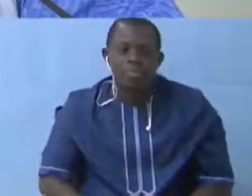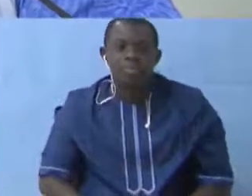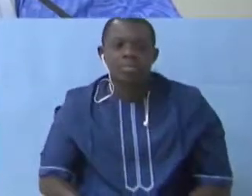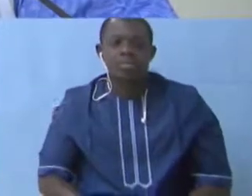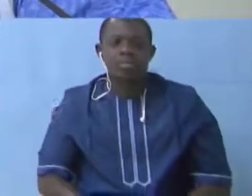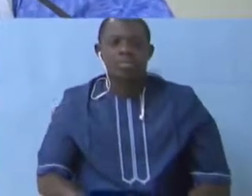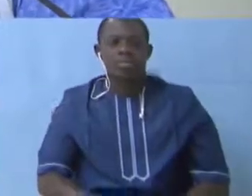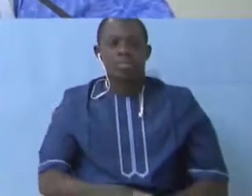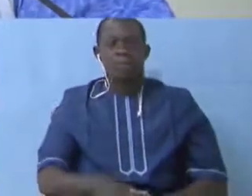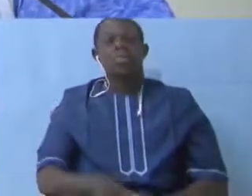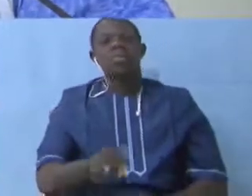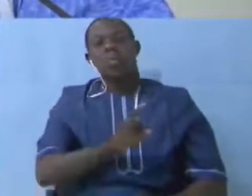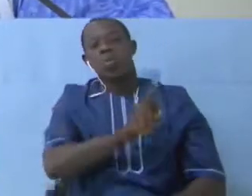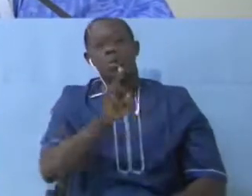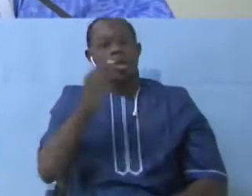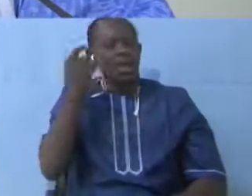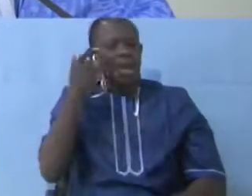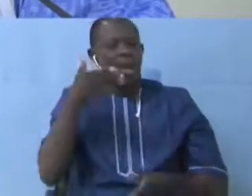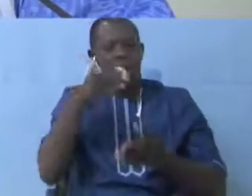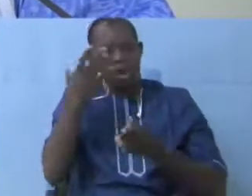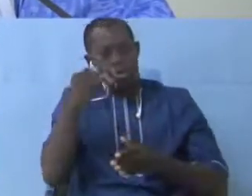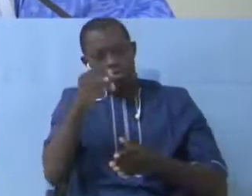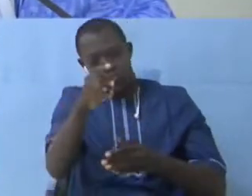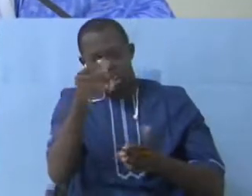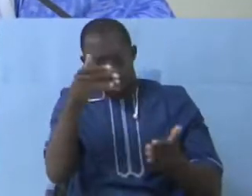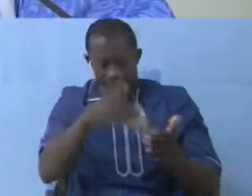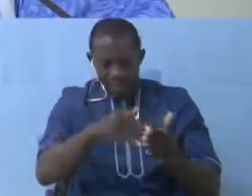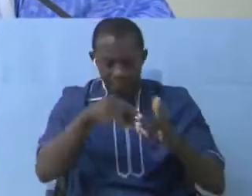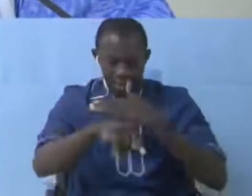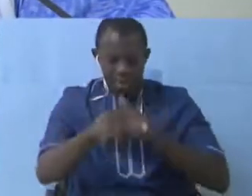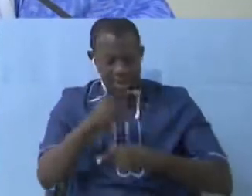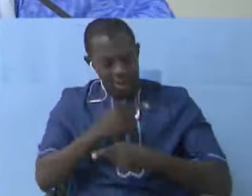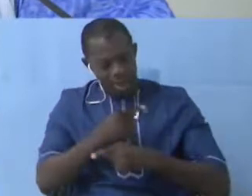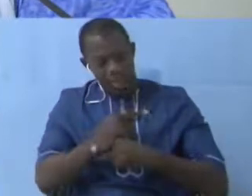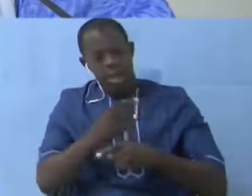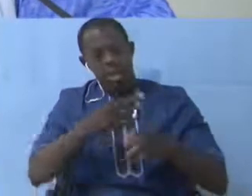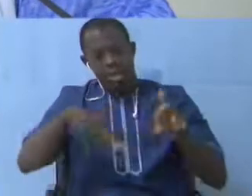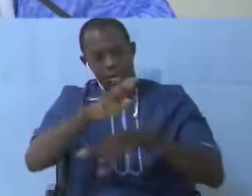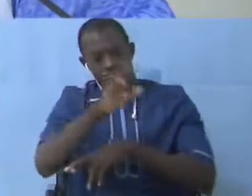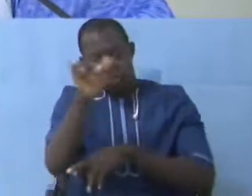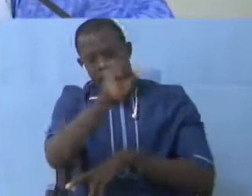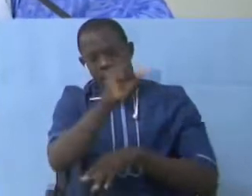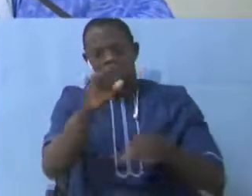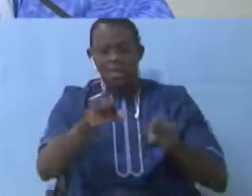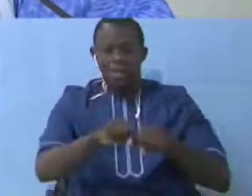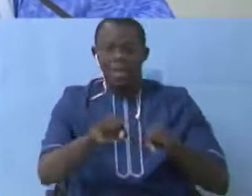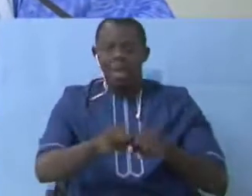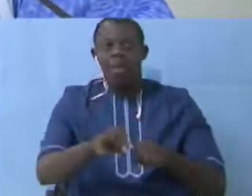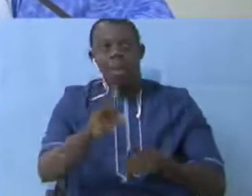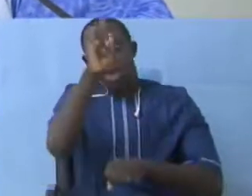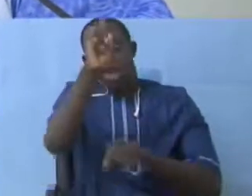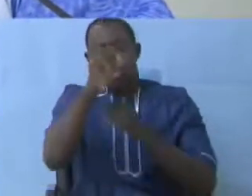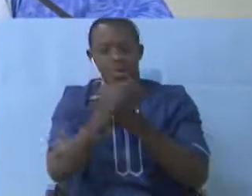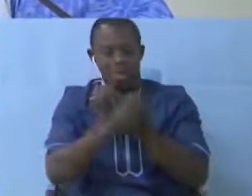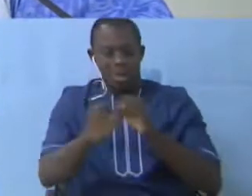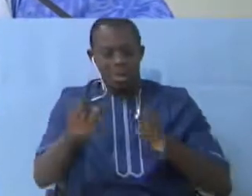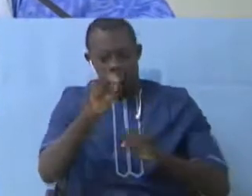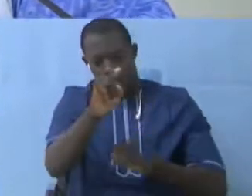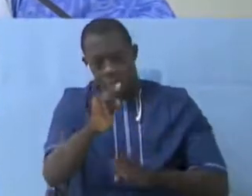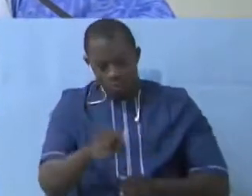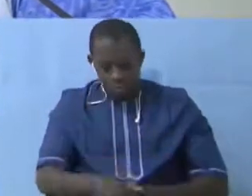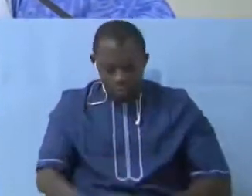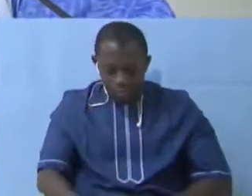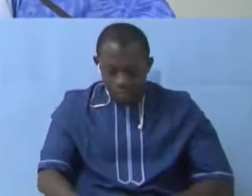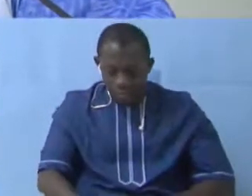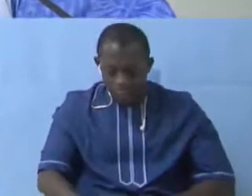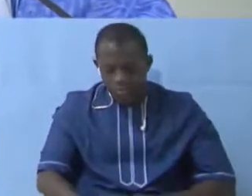ñëwee fii di ñibbi We've heard how you come to the country here and go back to Senegal, waaye yàlla def lay musal but Allah is always